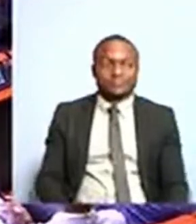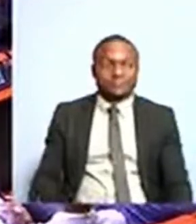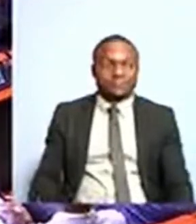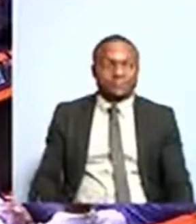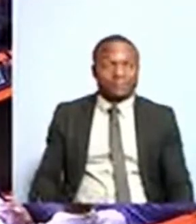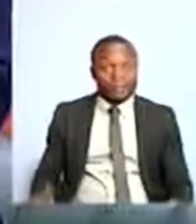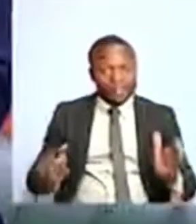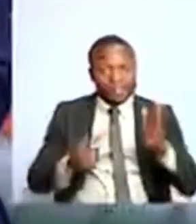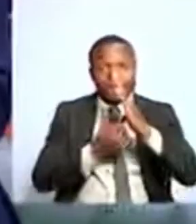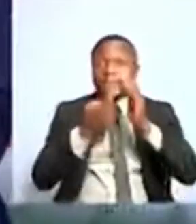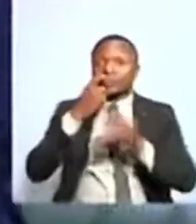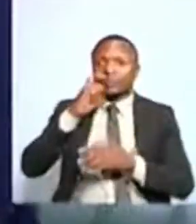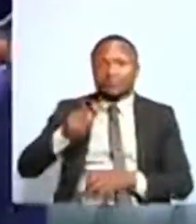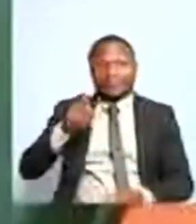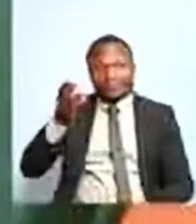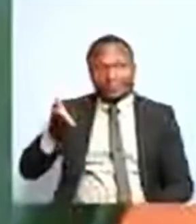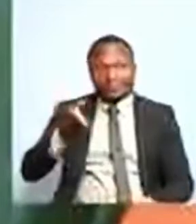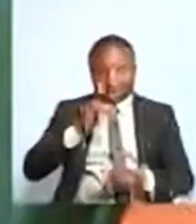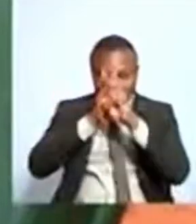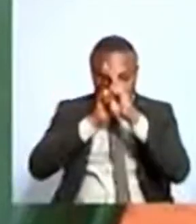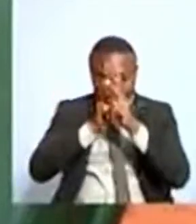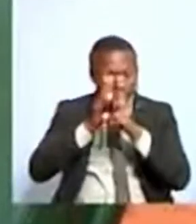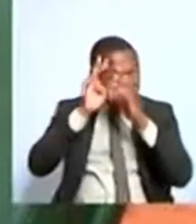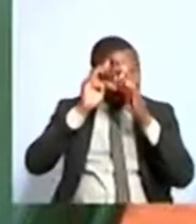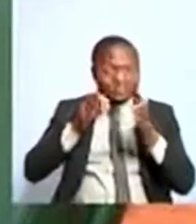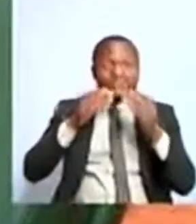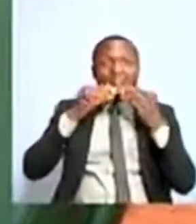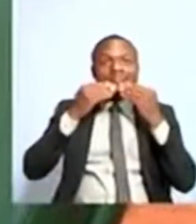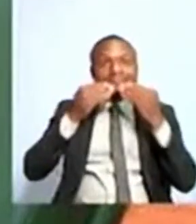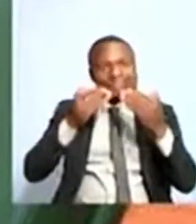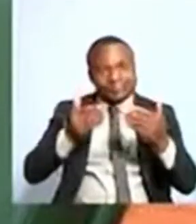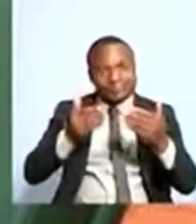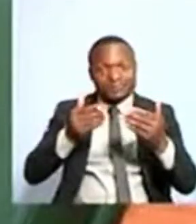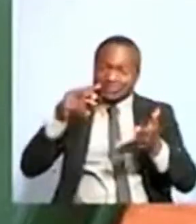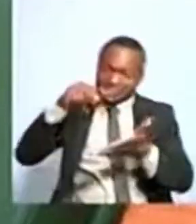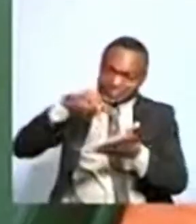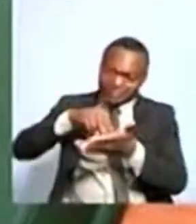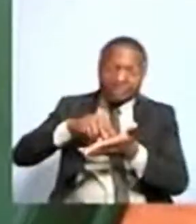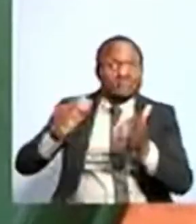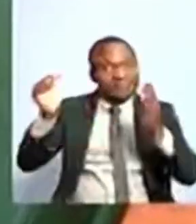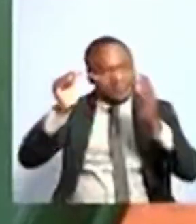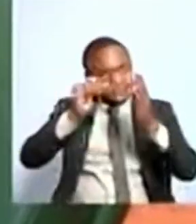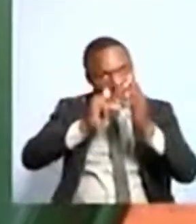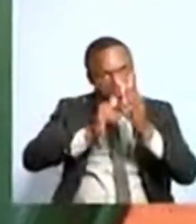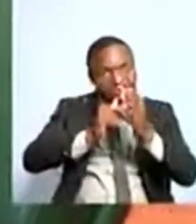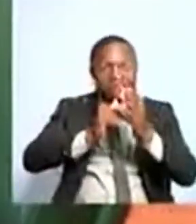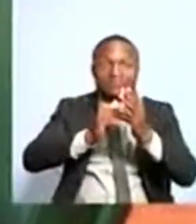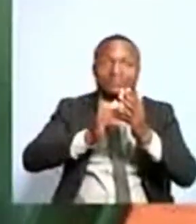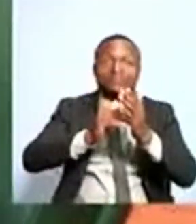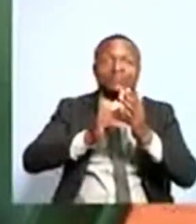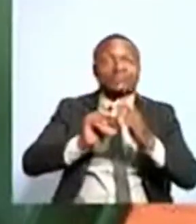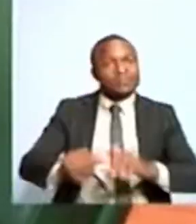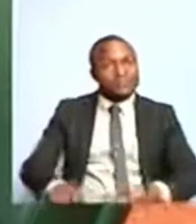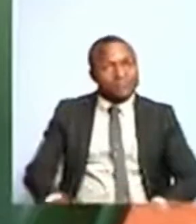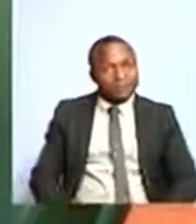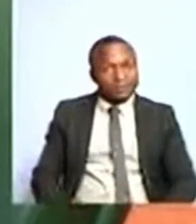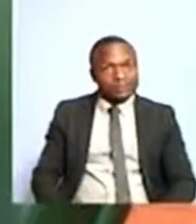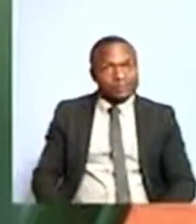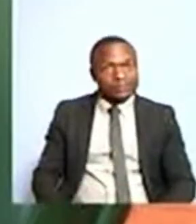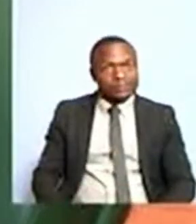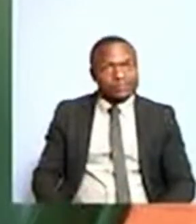There's a point of order by the Honorable Minister. Thank you, Mr. Speaker. I rise once again and I'll be deliberate